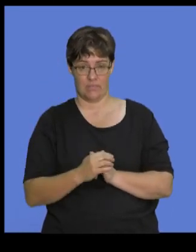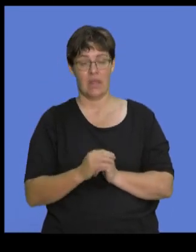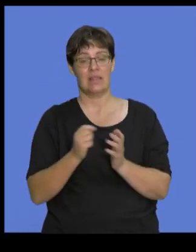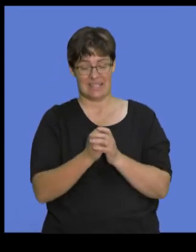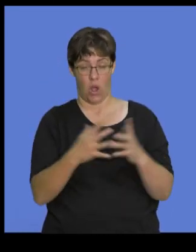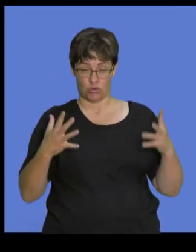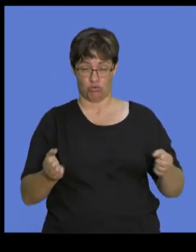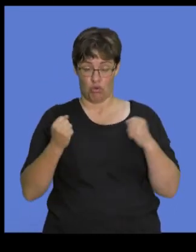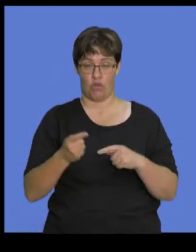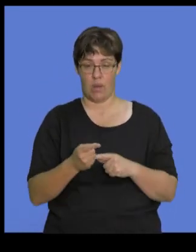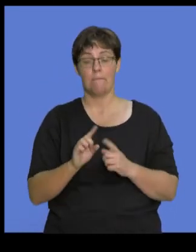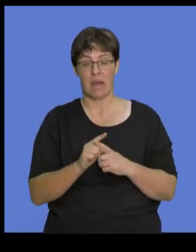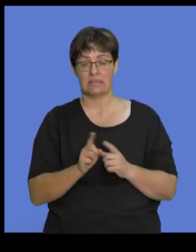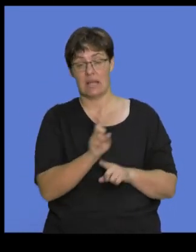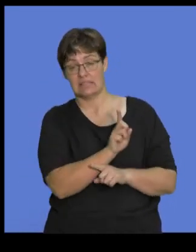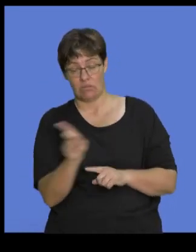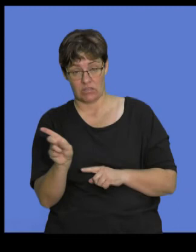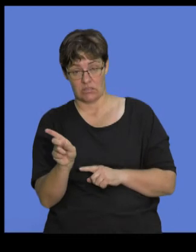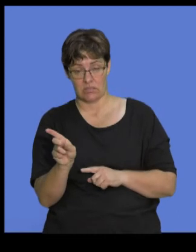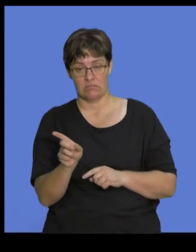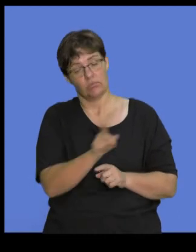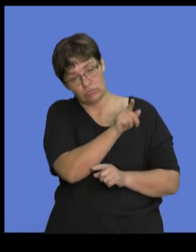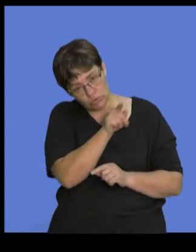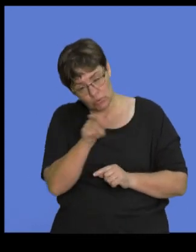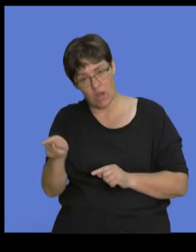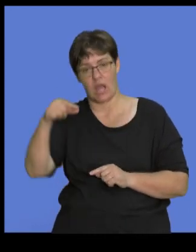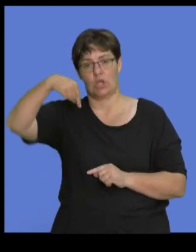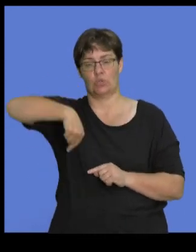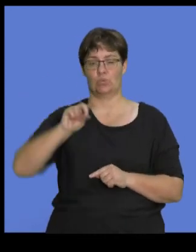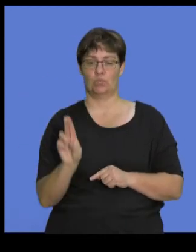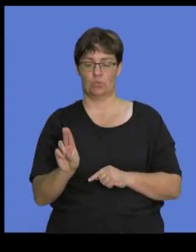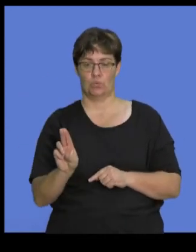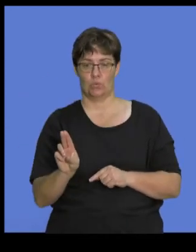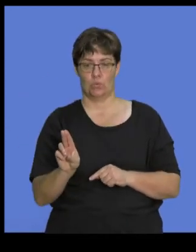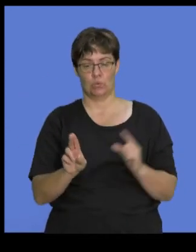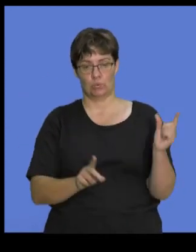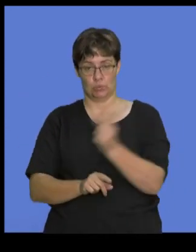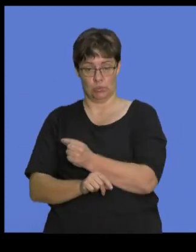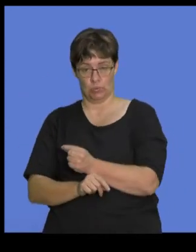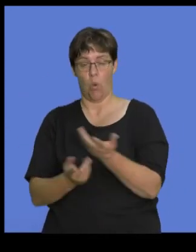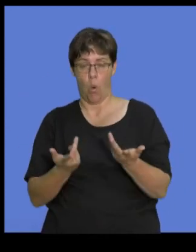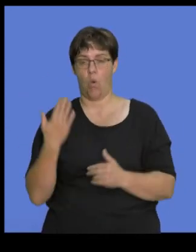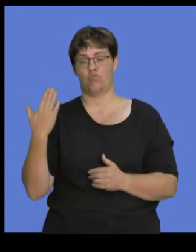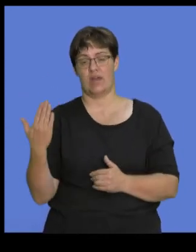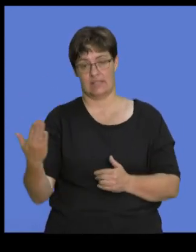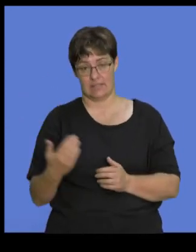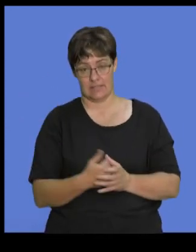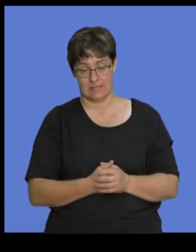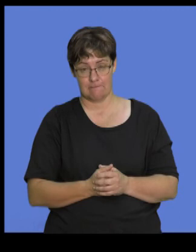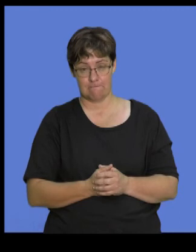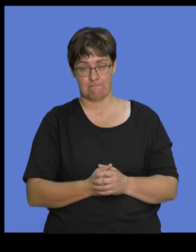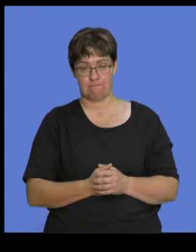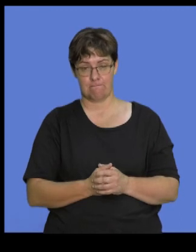is the magnitude, but the direction is towards Q2 or to the right,